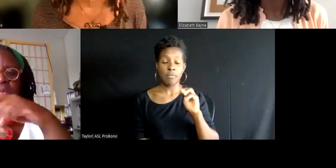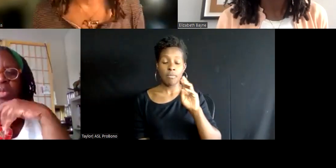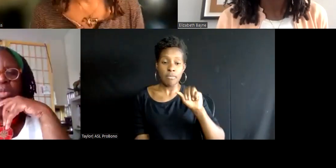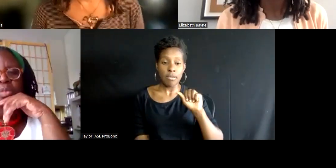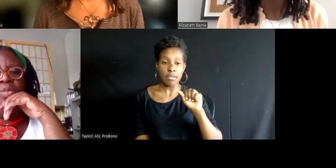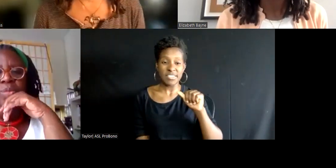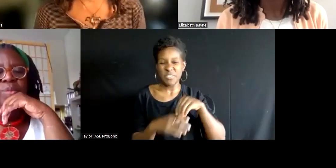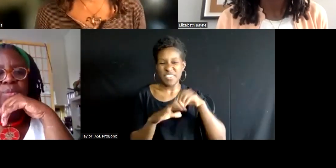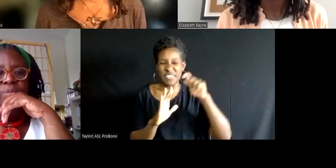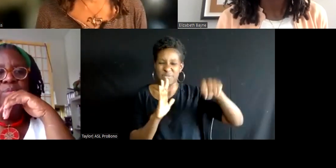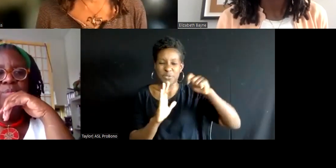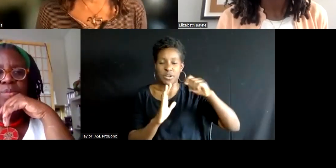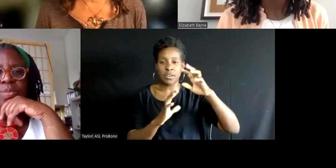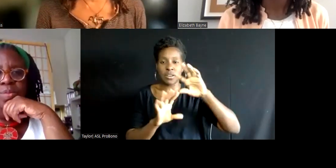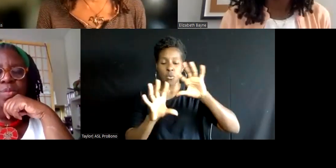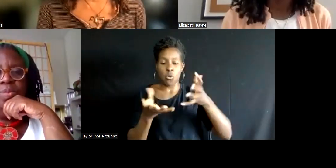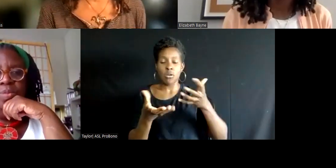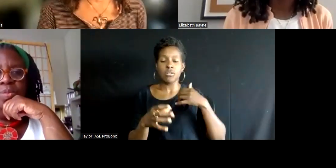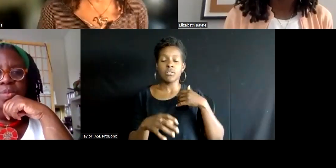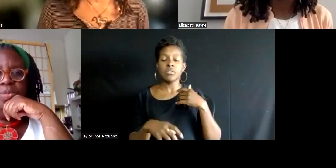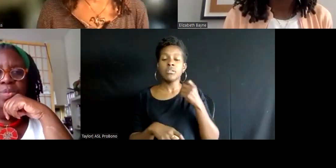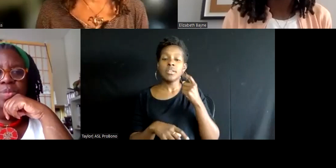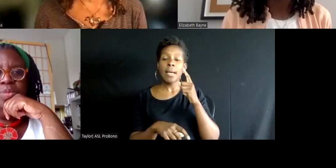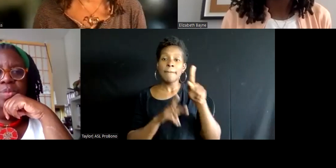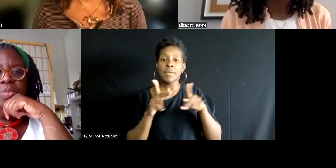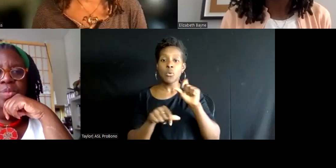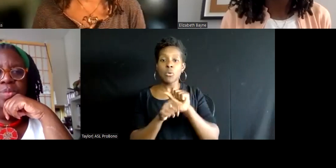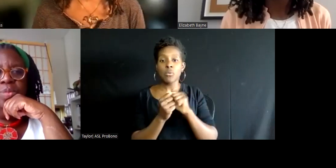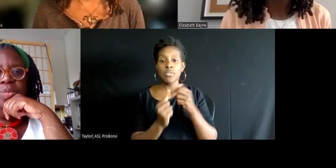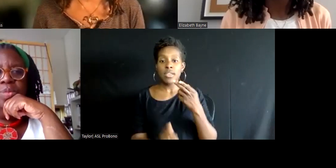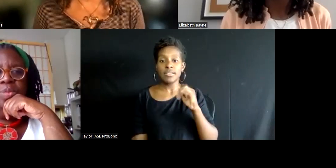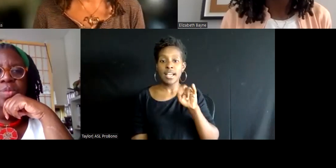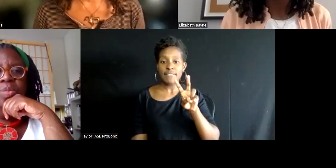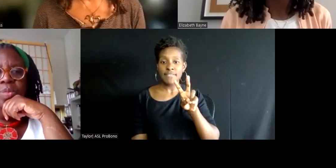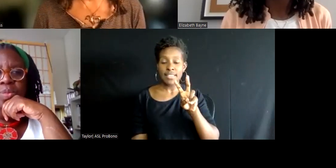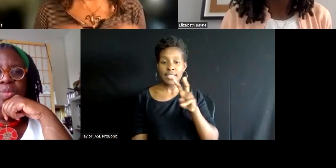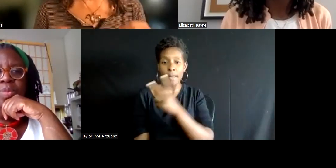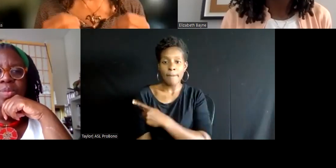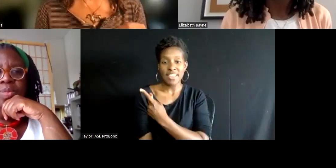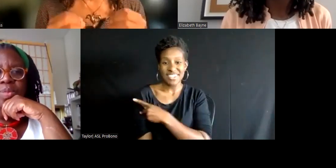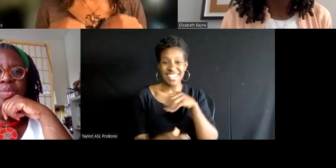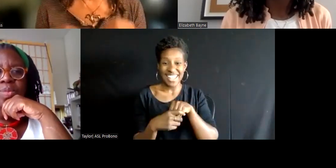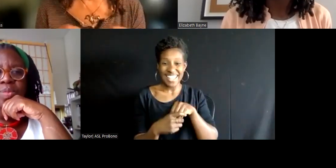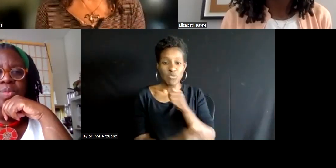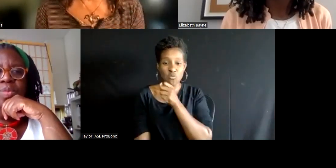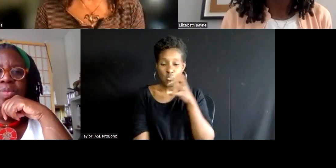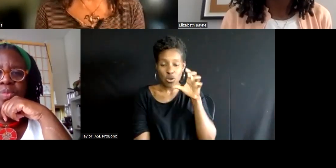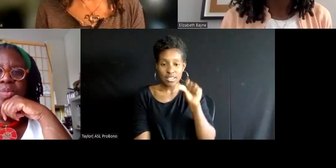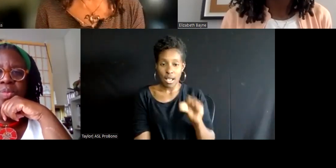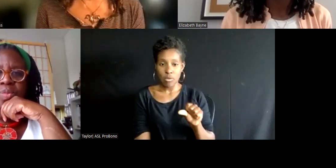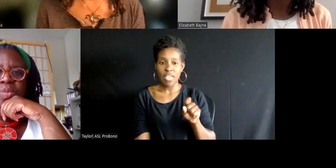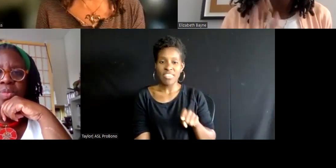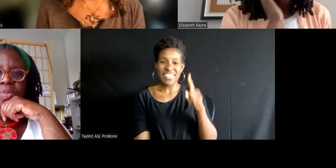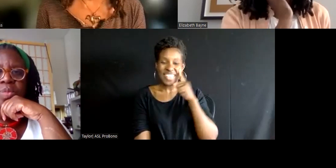world has been people who work with HIV patients in the rural South. They think it's only them